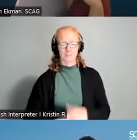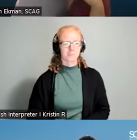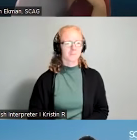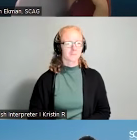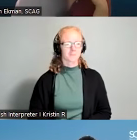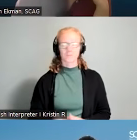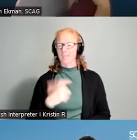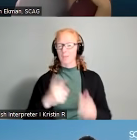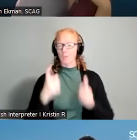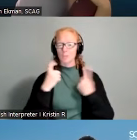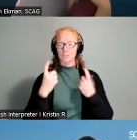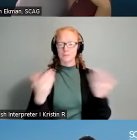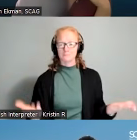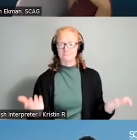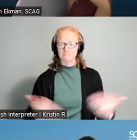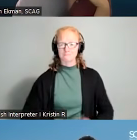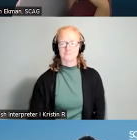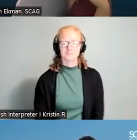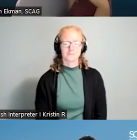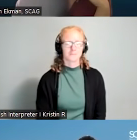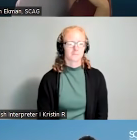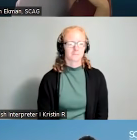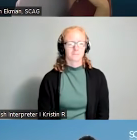to take any questions now.